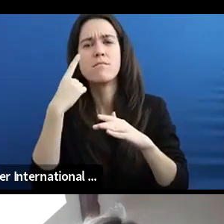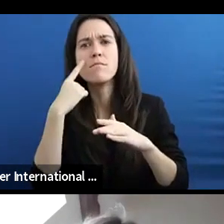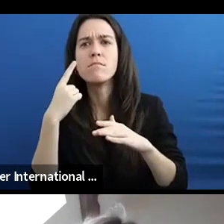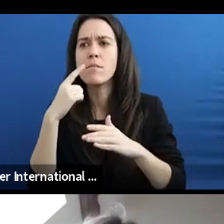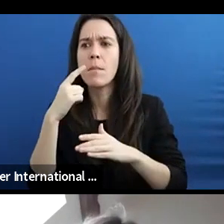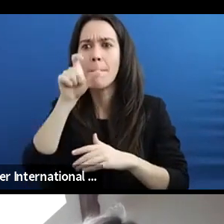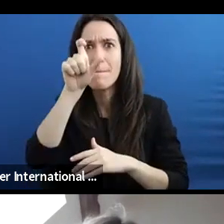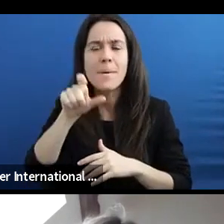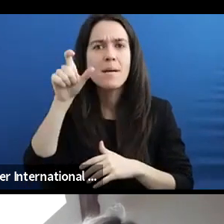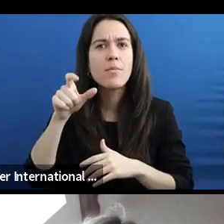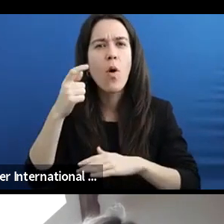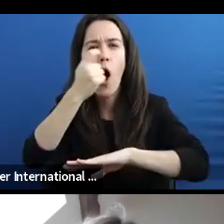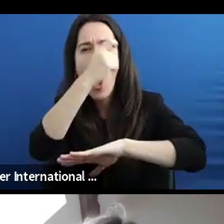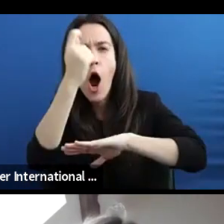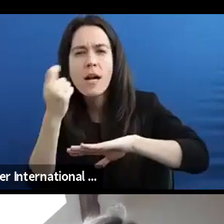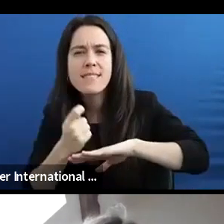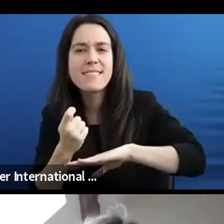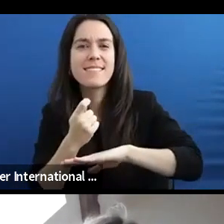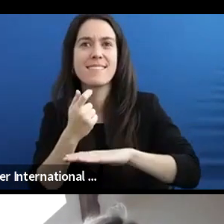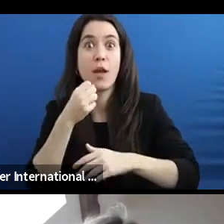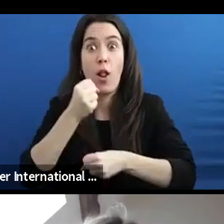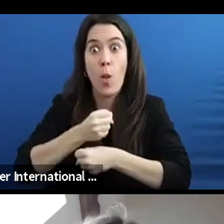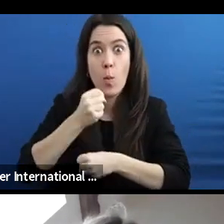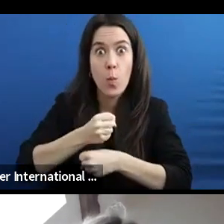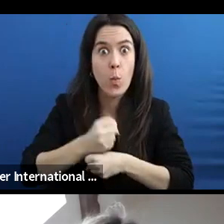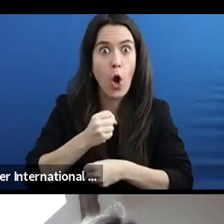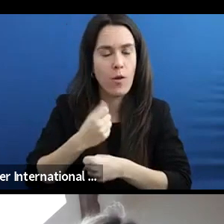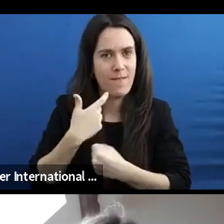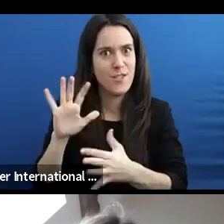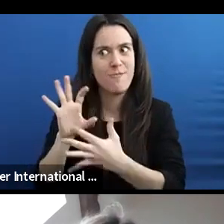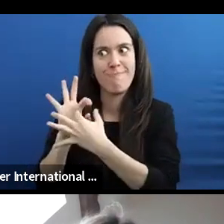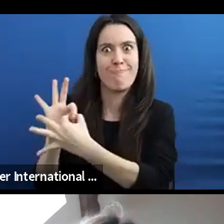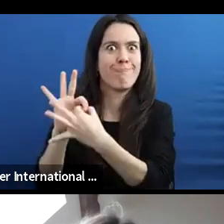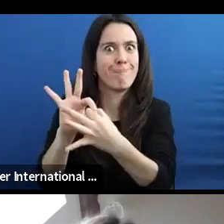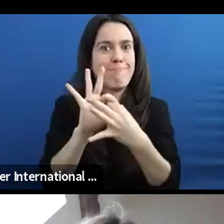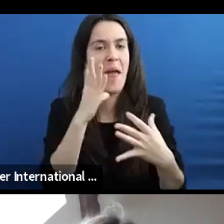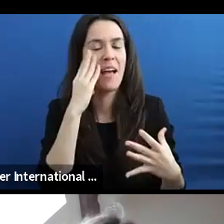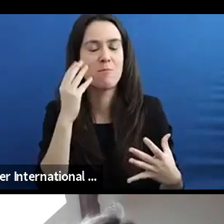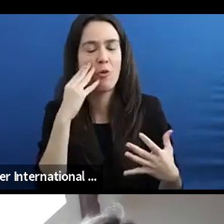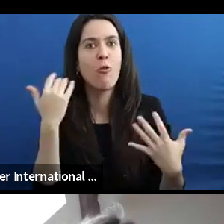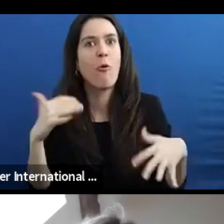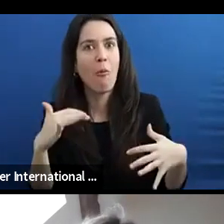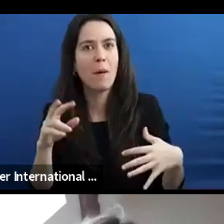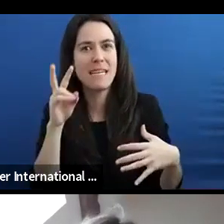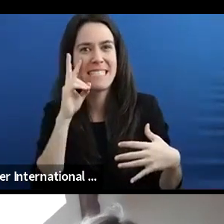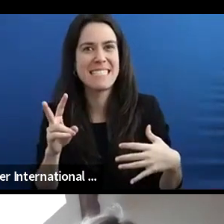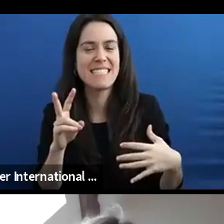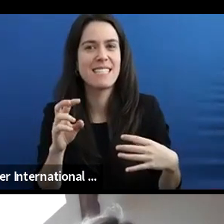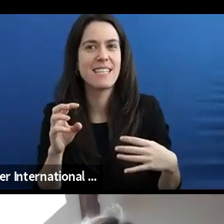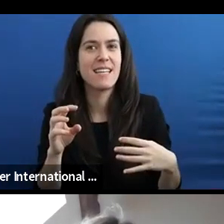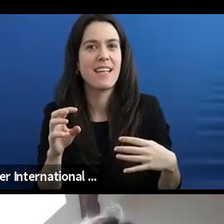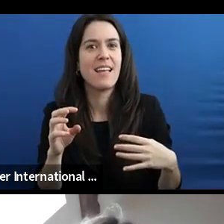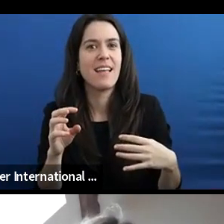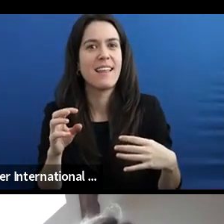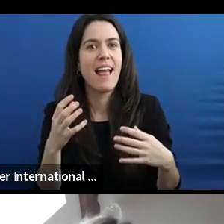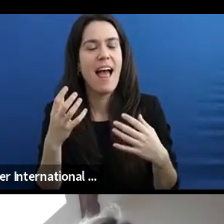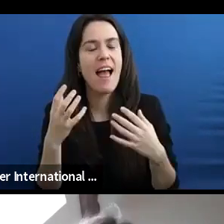people, worker. And so it was a very good thing without transportation, you know, with